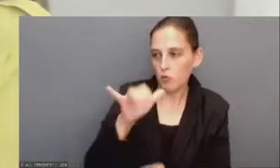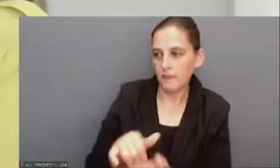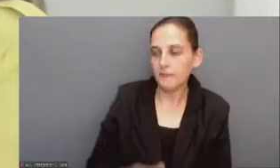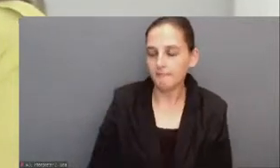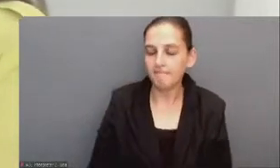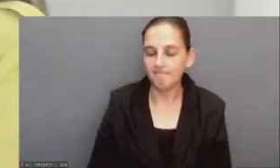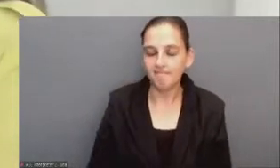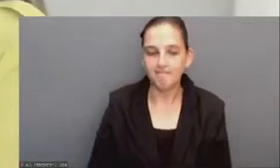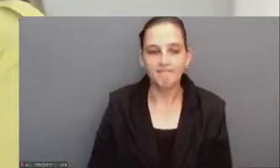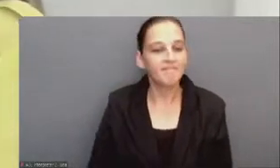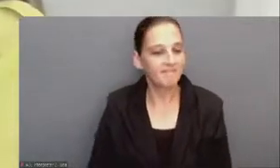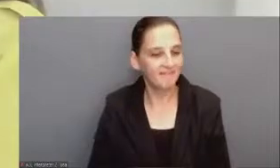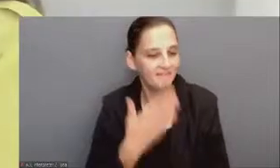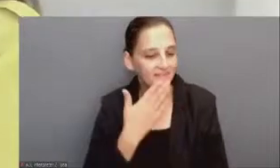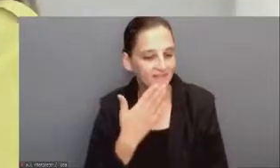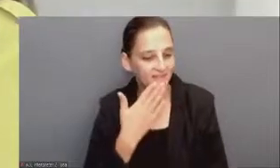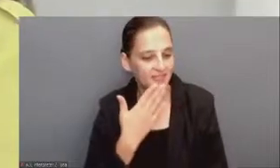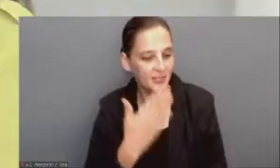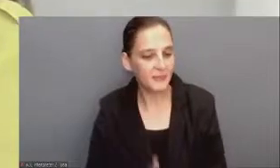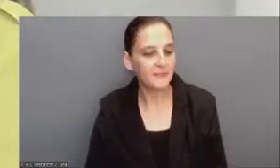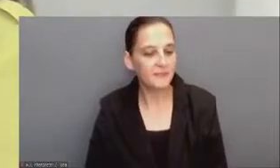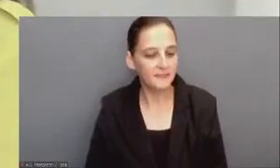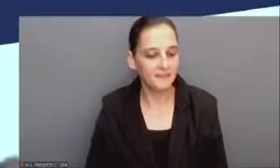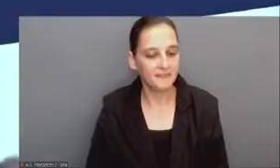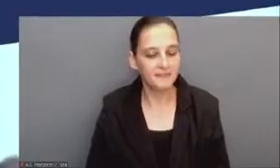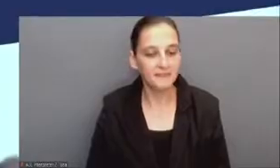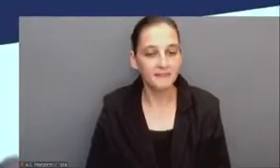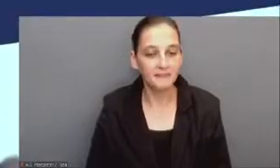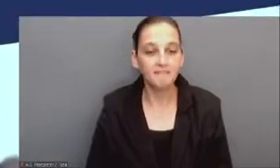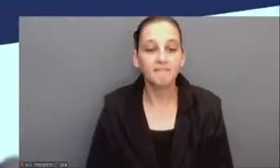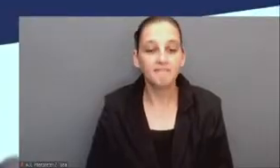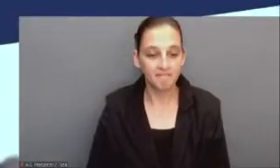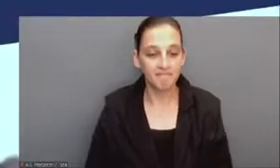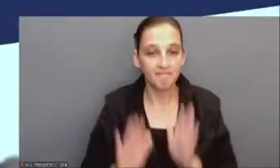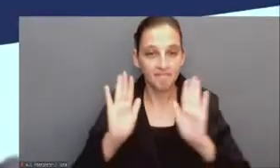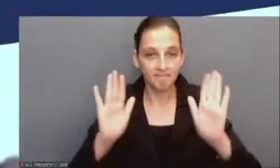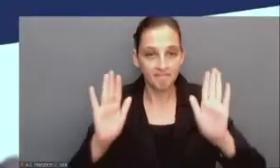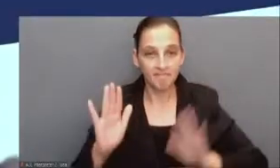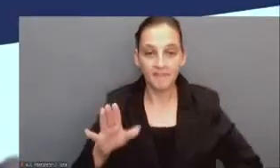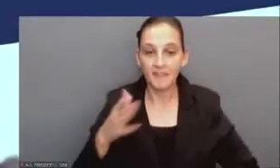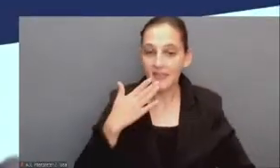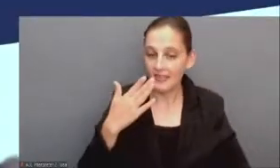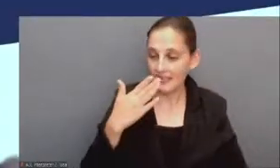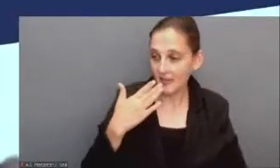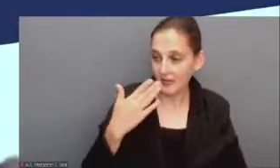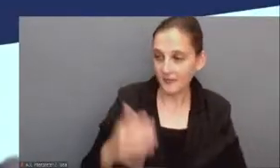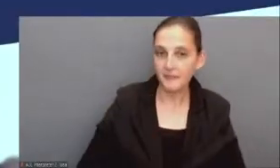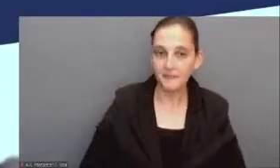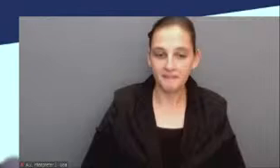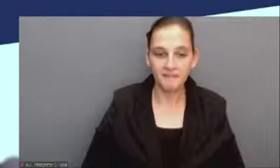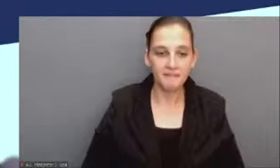Great, thank you so much, Ms. Alvarez. Wonderful, thank you. Dr. Okafor, back to you.